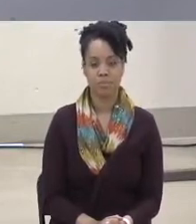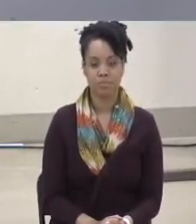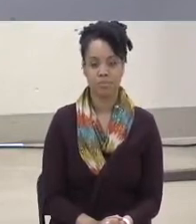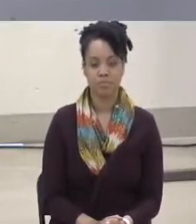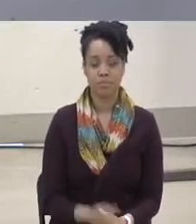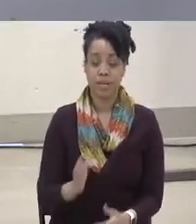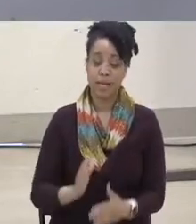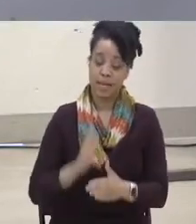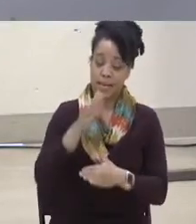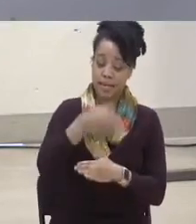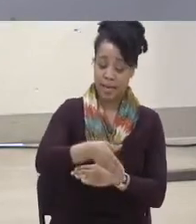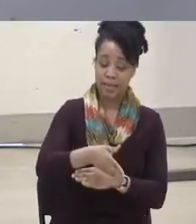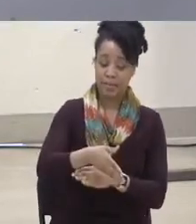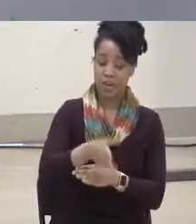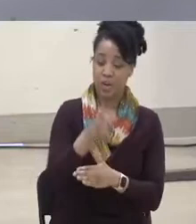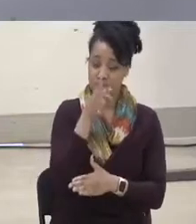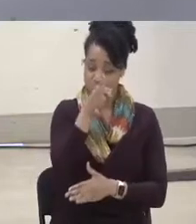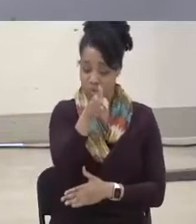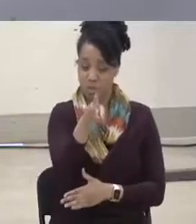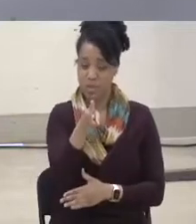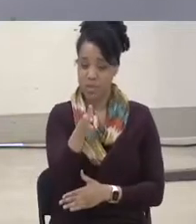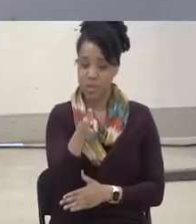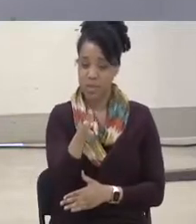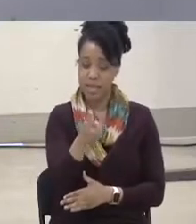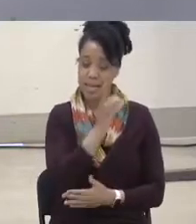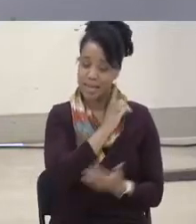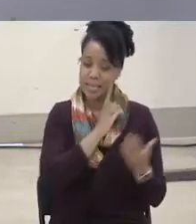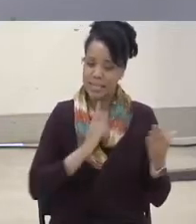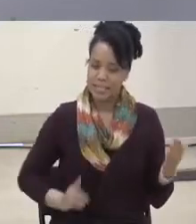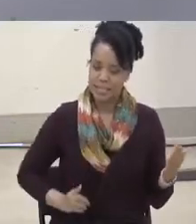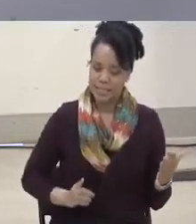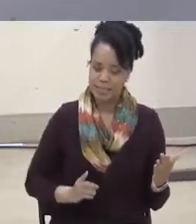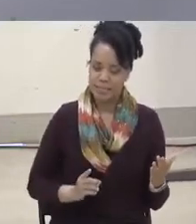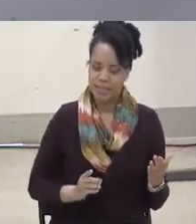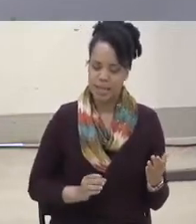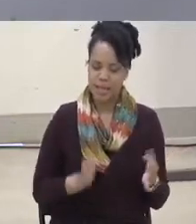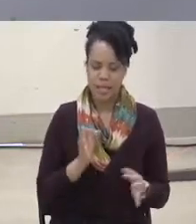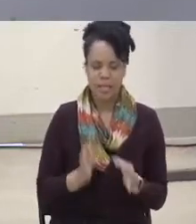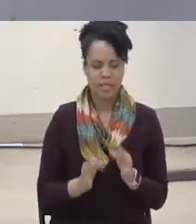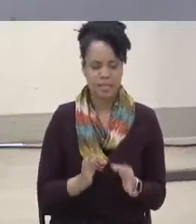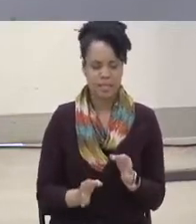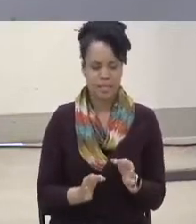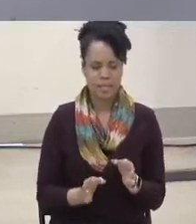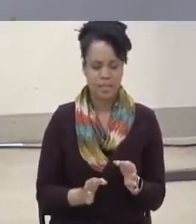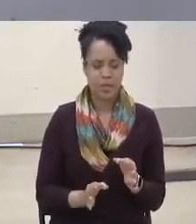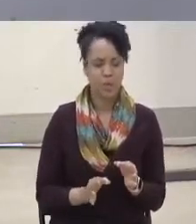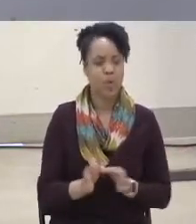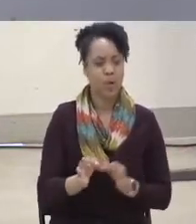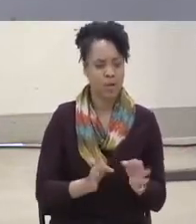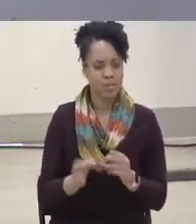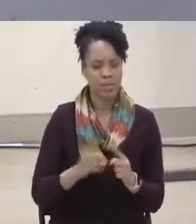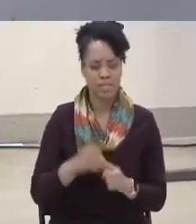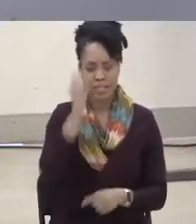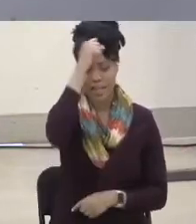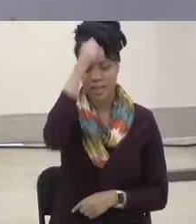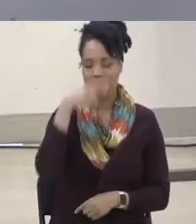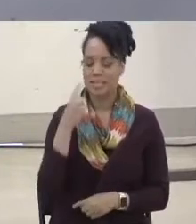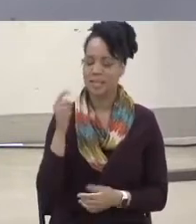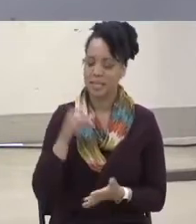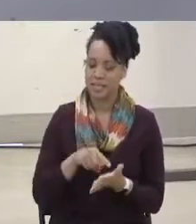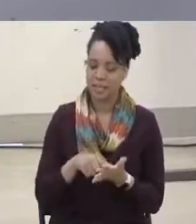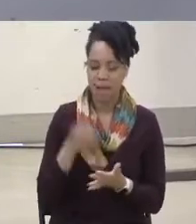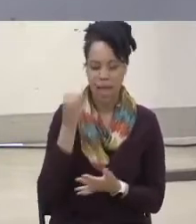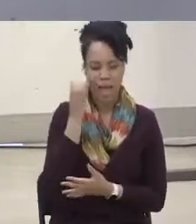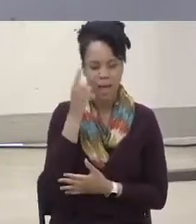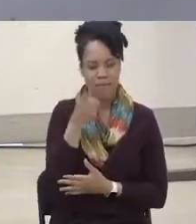And after the colon, David explained it to Solomon, saying this, Y ahora le explica diciendo esto. if